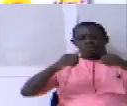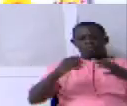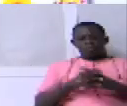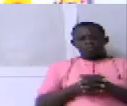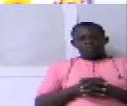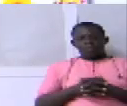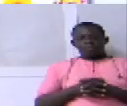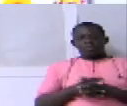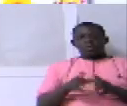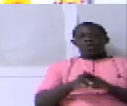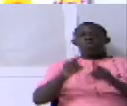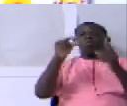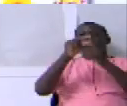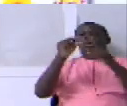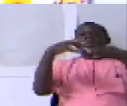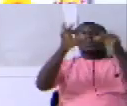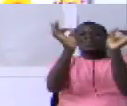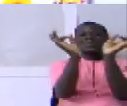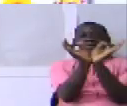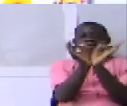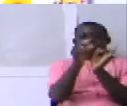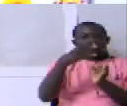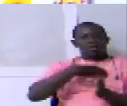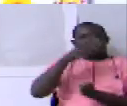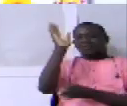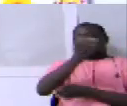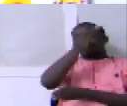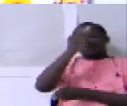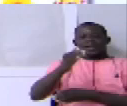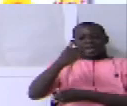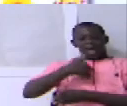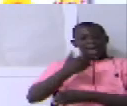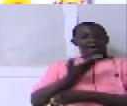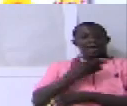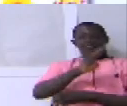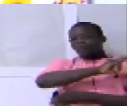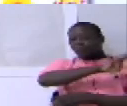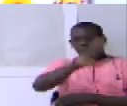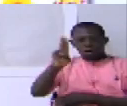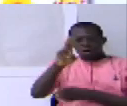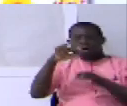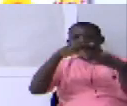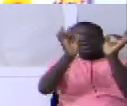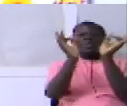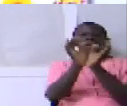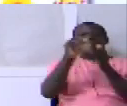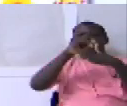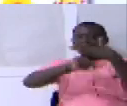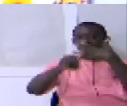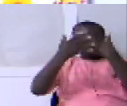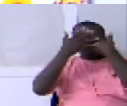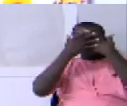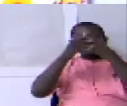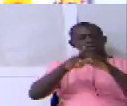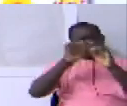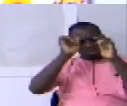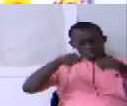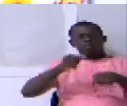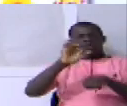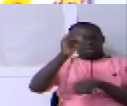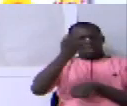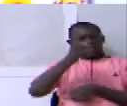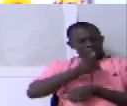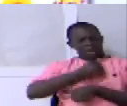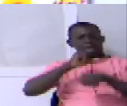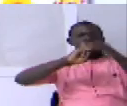word team is what I want to cancel. I have no team in the prisons. I can team, order any of my subordinates do this and they will do it. Kafo lafta wole